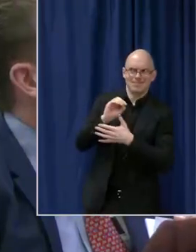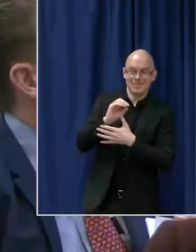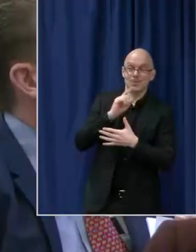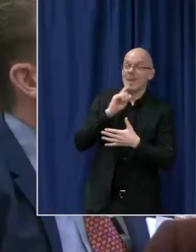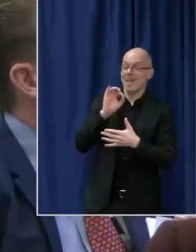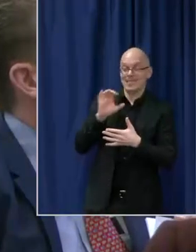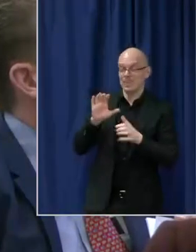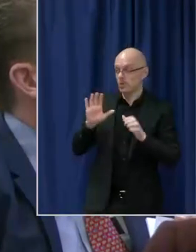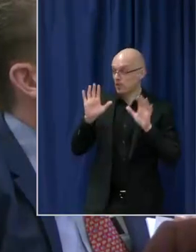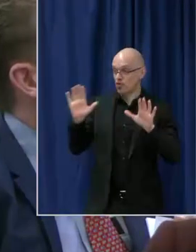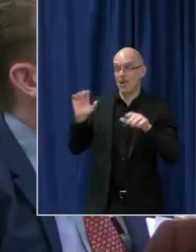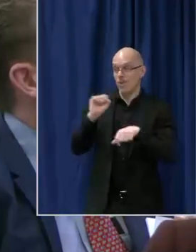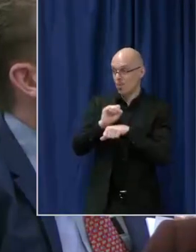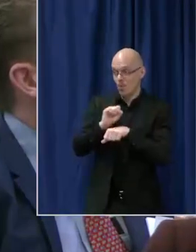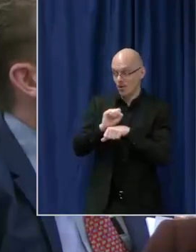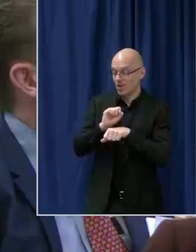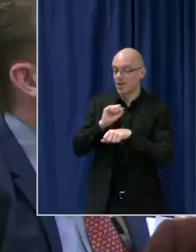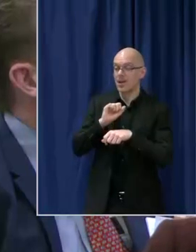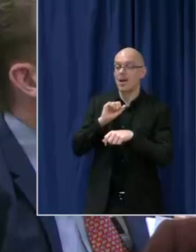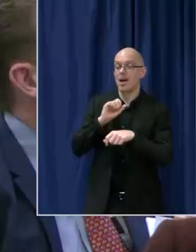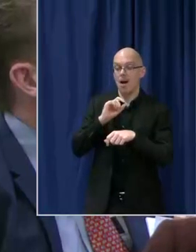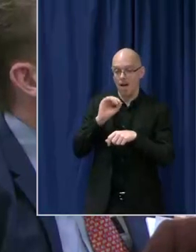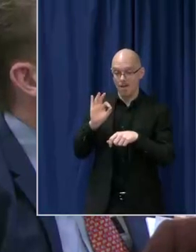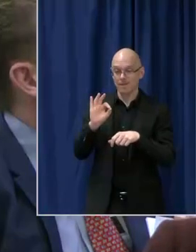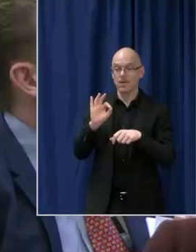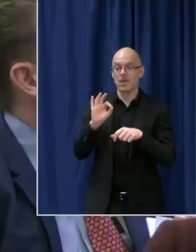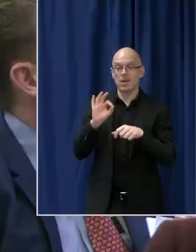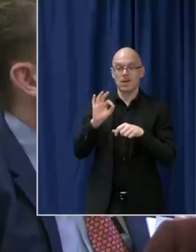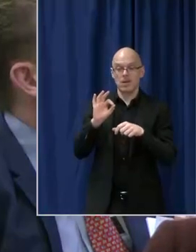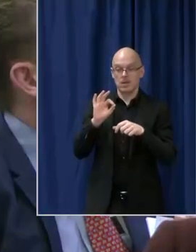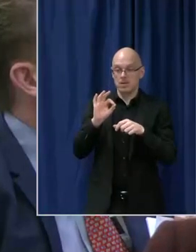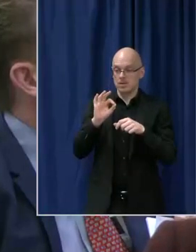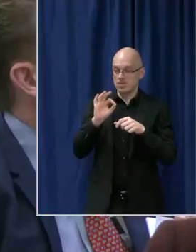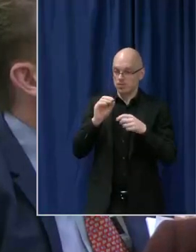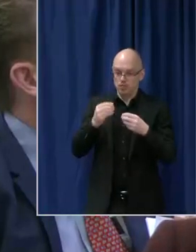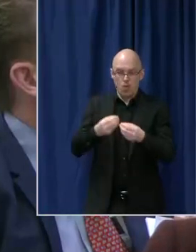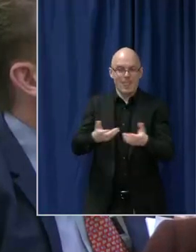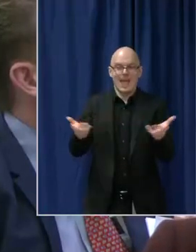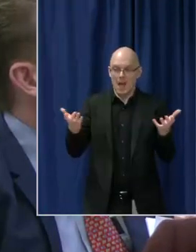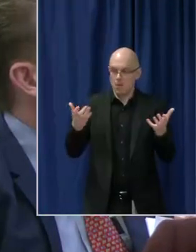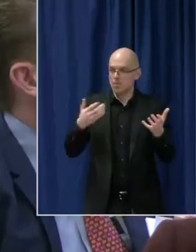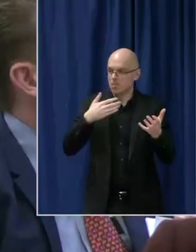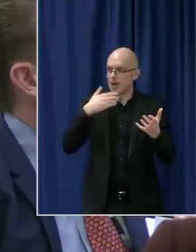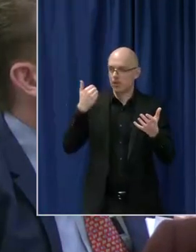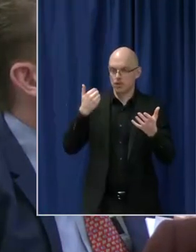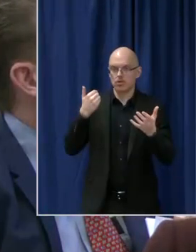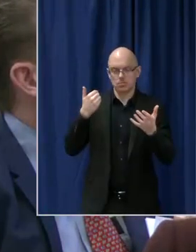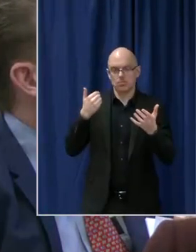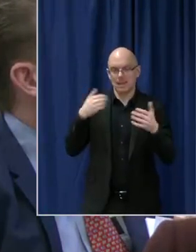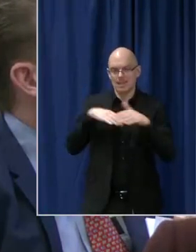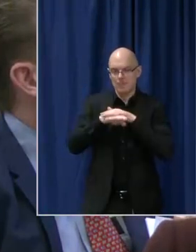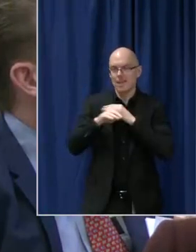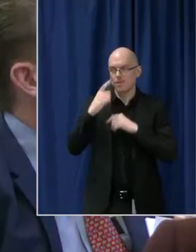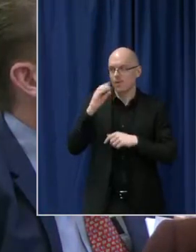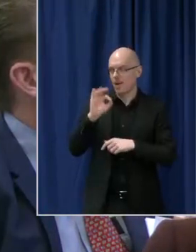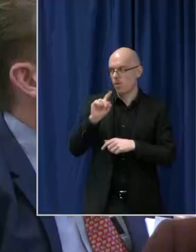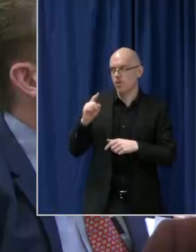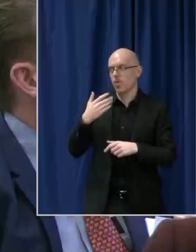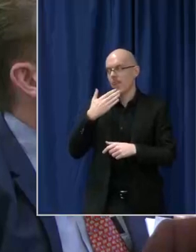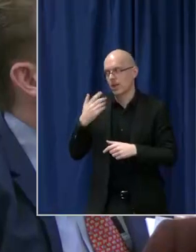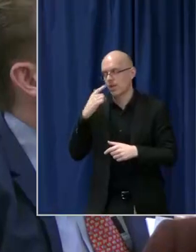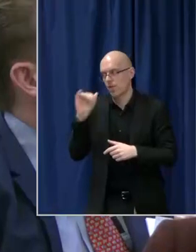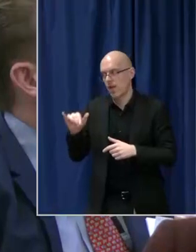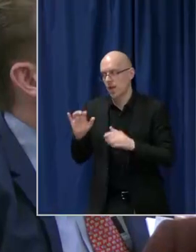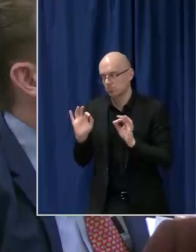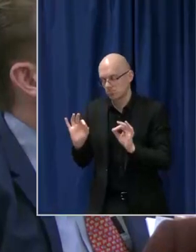a marvelous job at rolling out greater accessibility for 911. So thank you for that. But